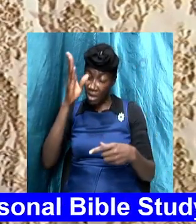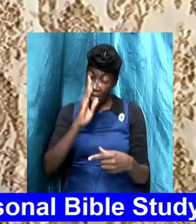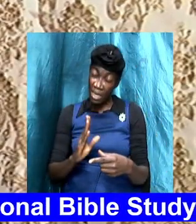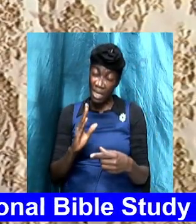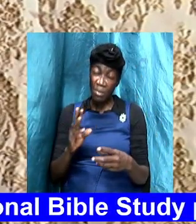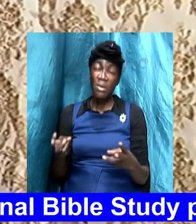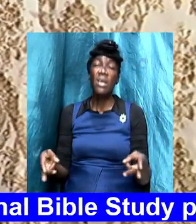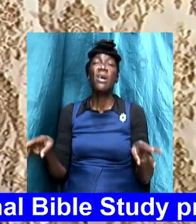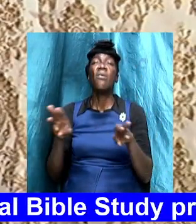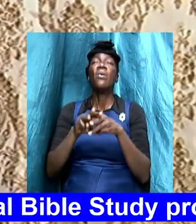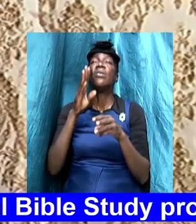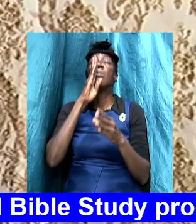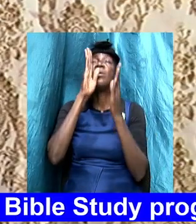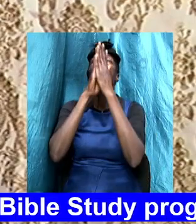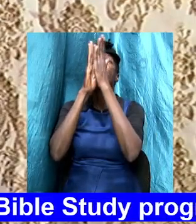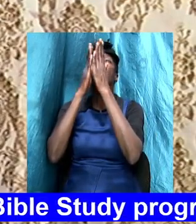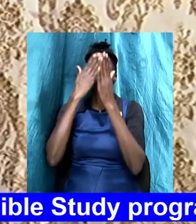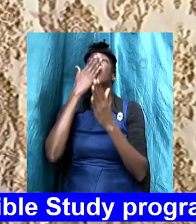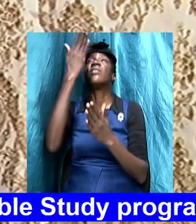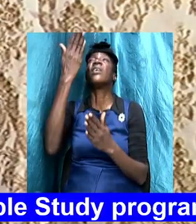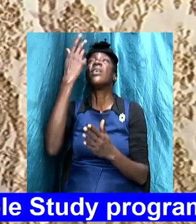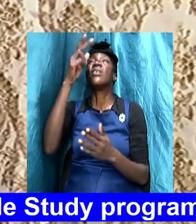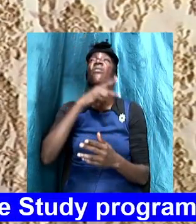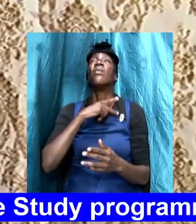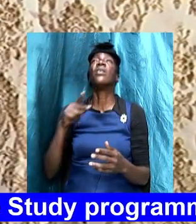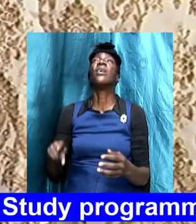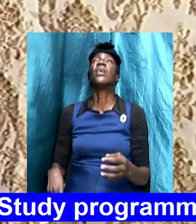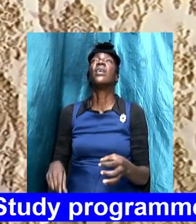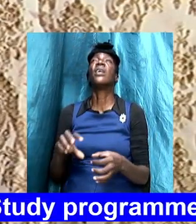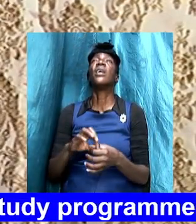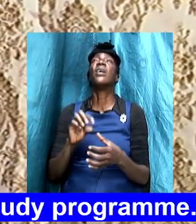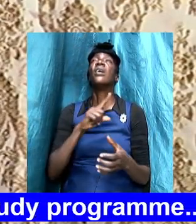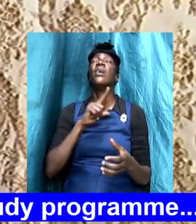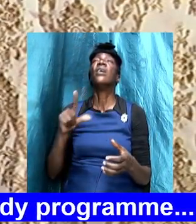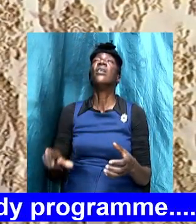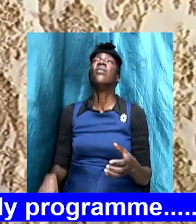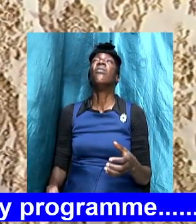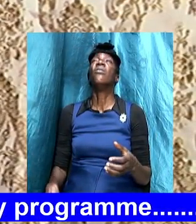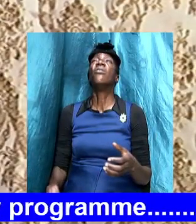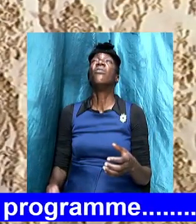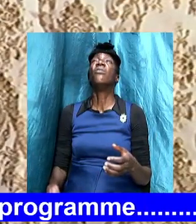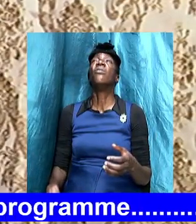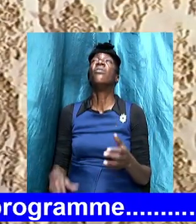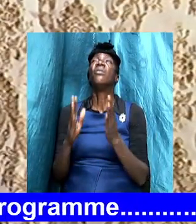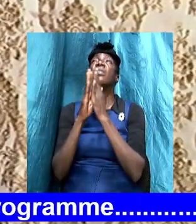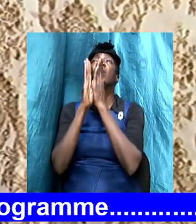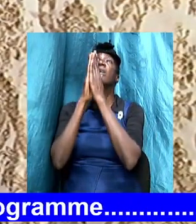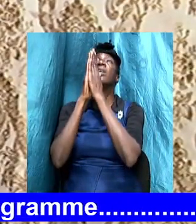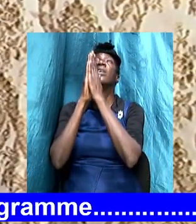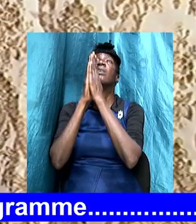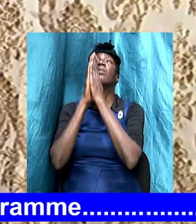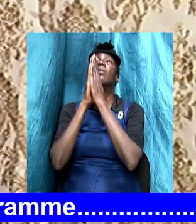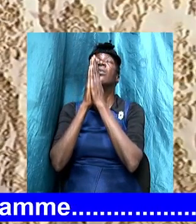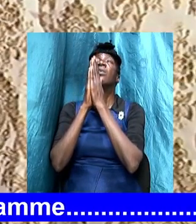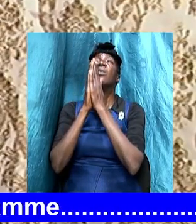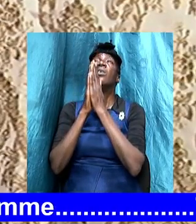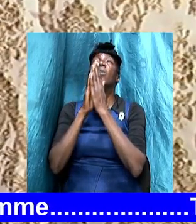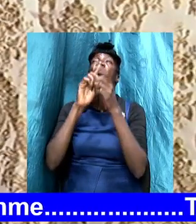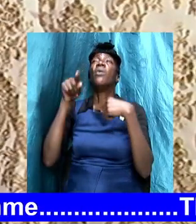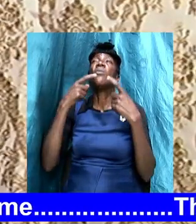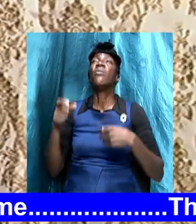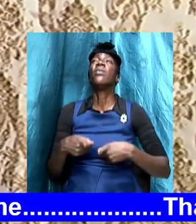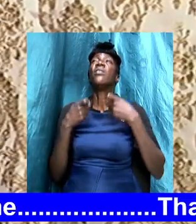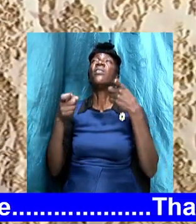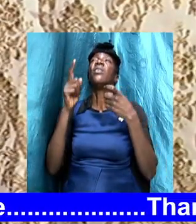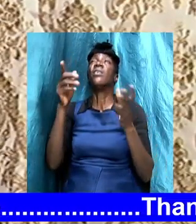praised. We thank you, God, that you are the King of Kings and the Lord of Lords. We thank you, Lord, that while we were yet sinners, you died